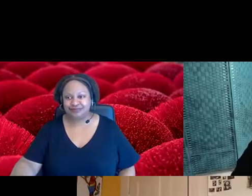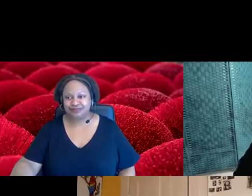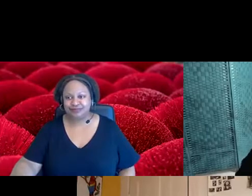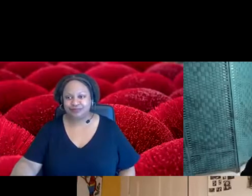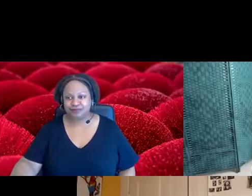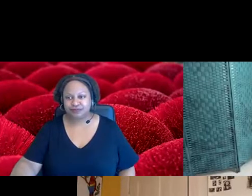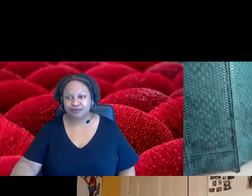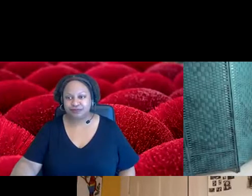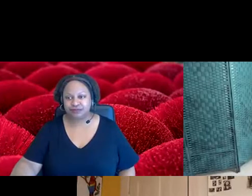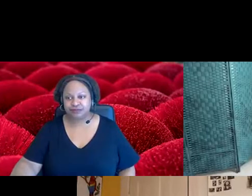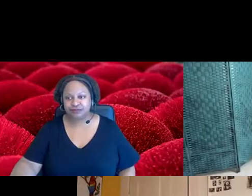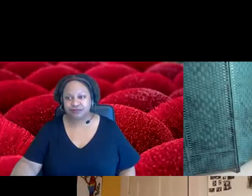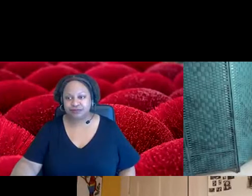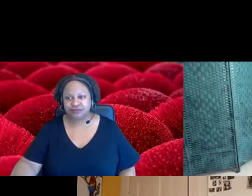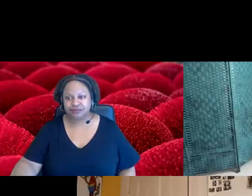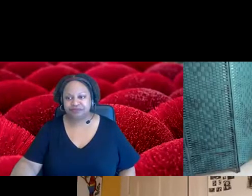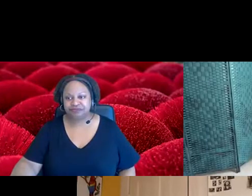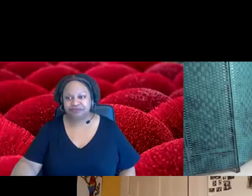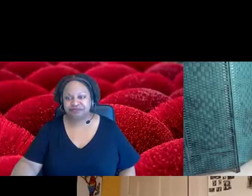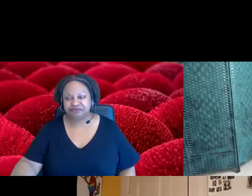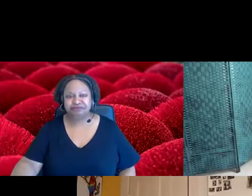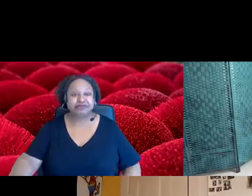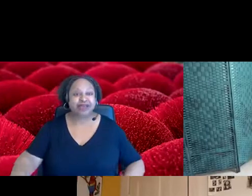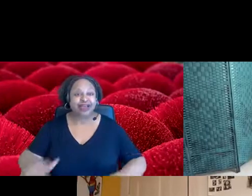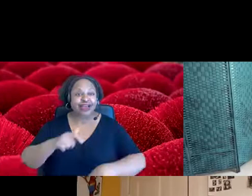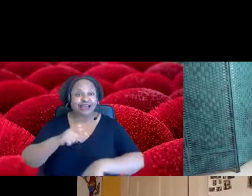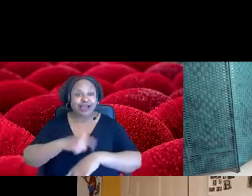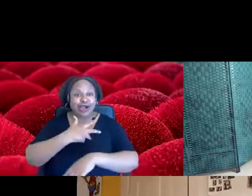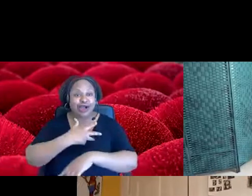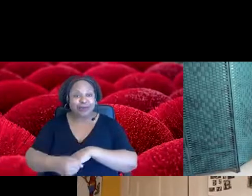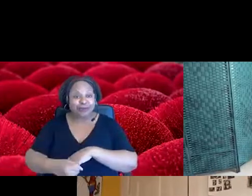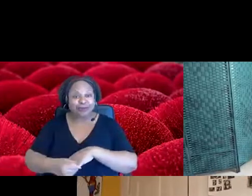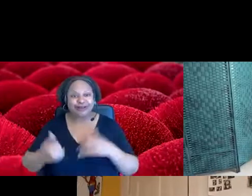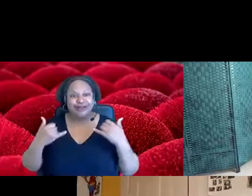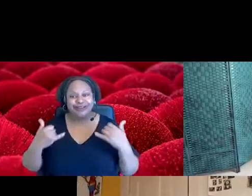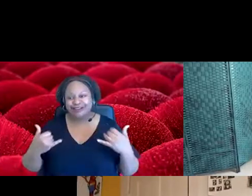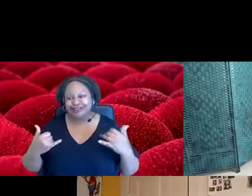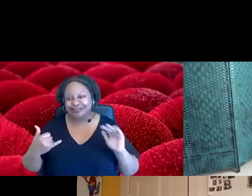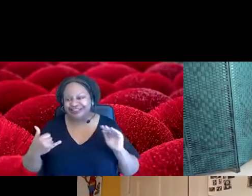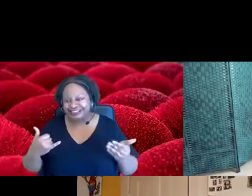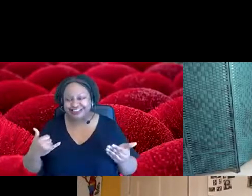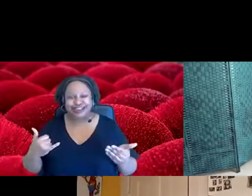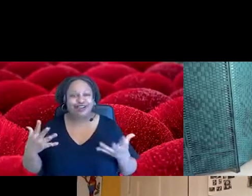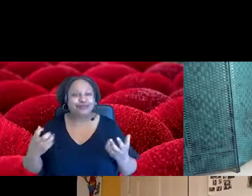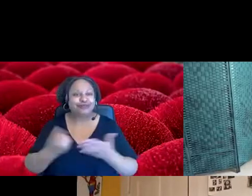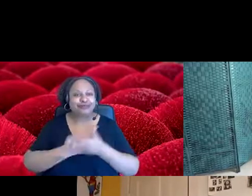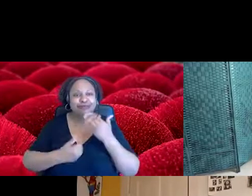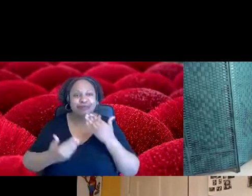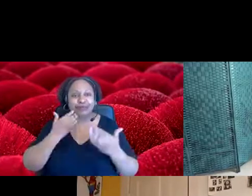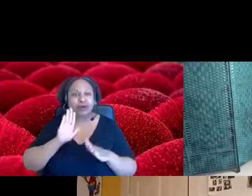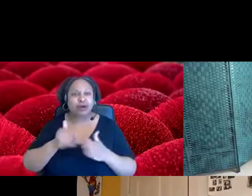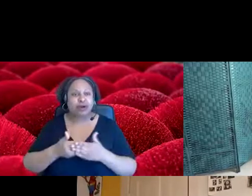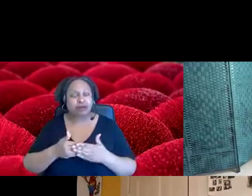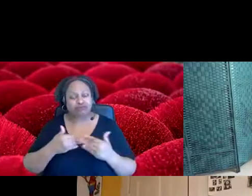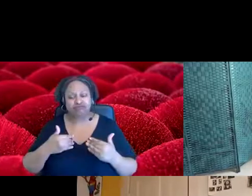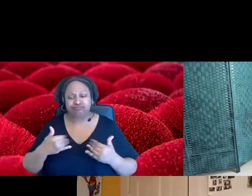Okay, so yeah, our time is up here, but I just want to thank you all. I just feel like it's been a really rich